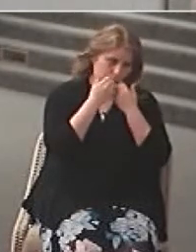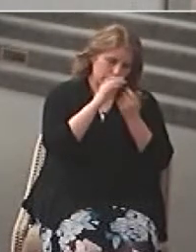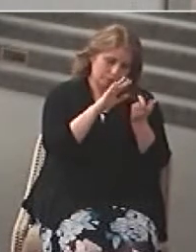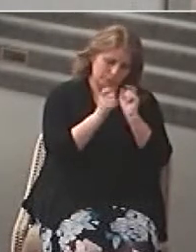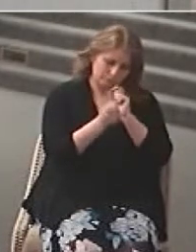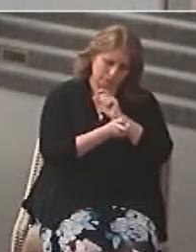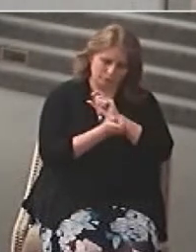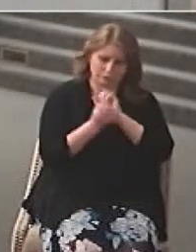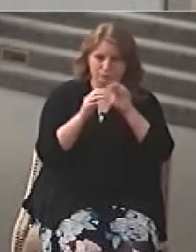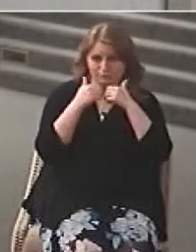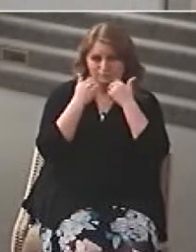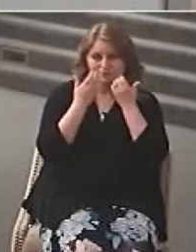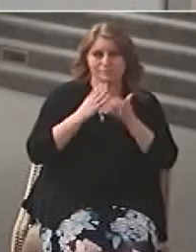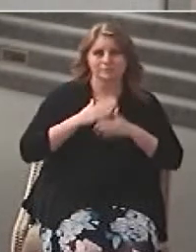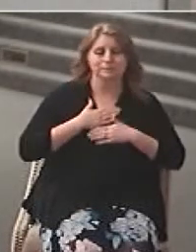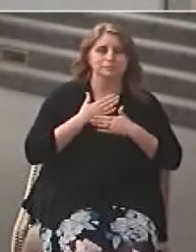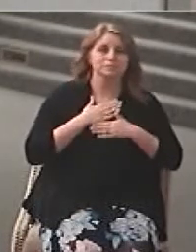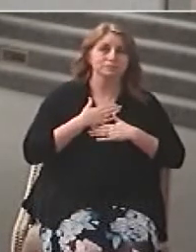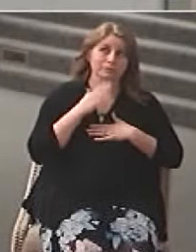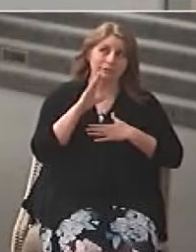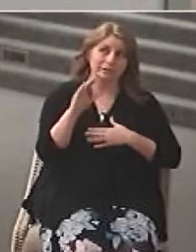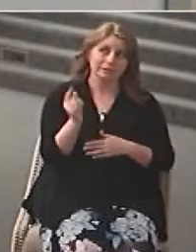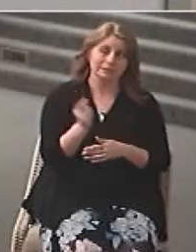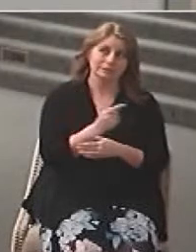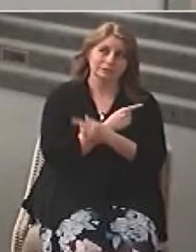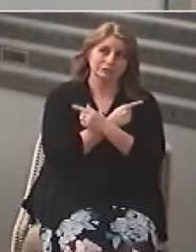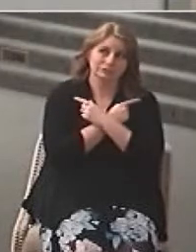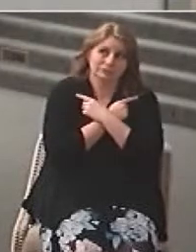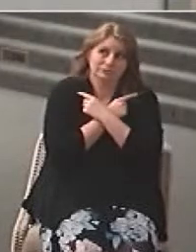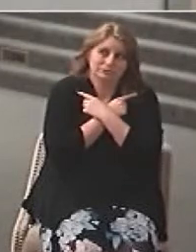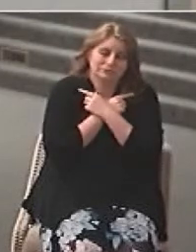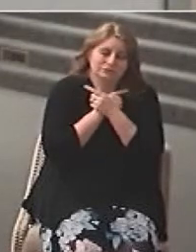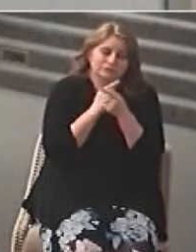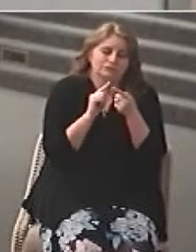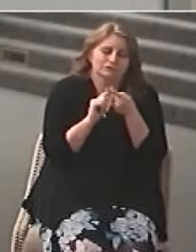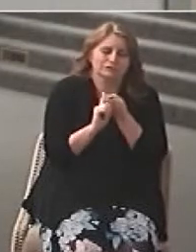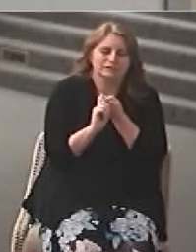I am sad. The dearest